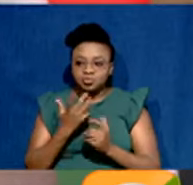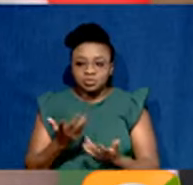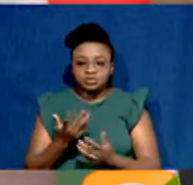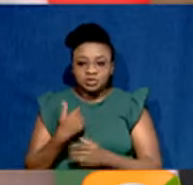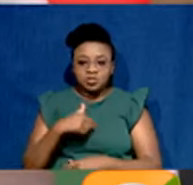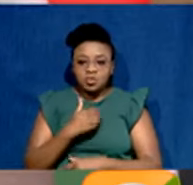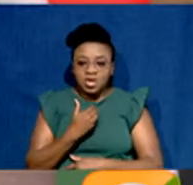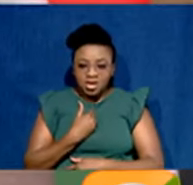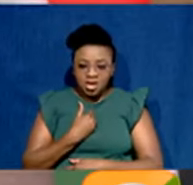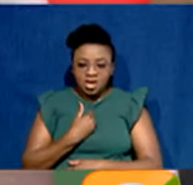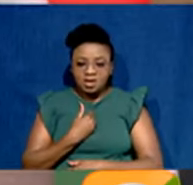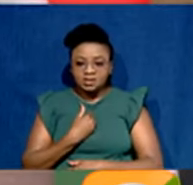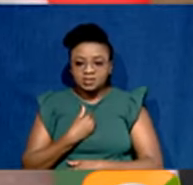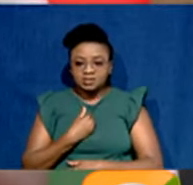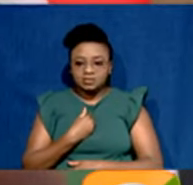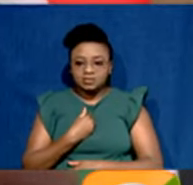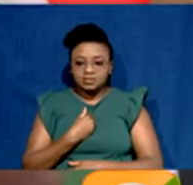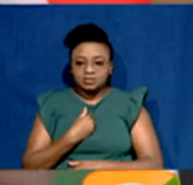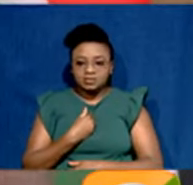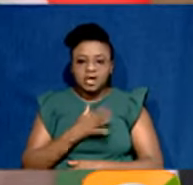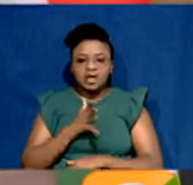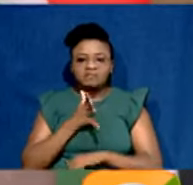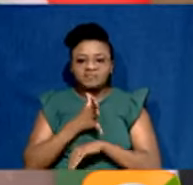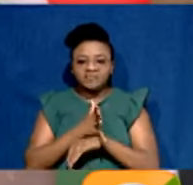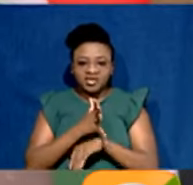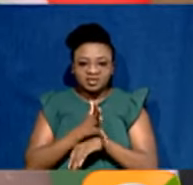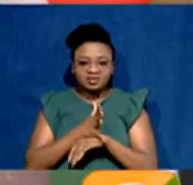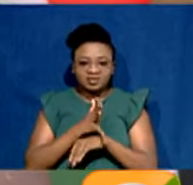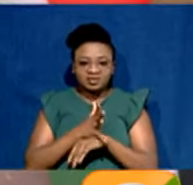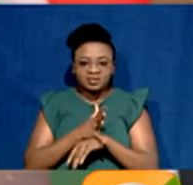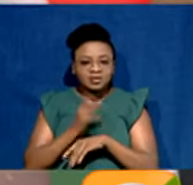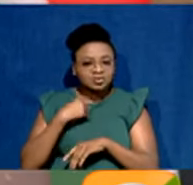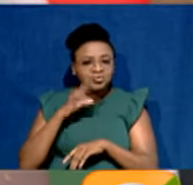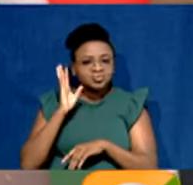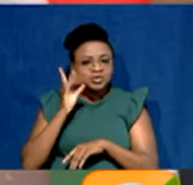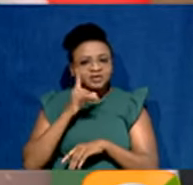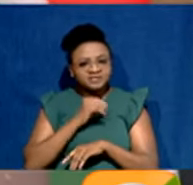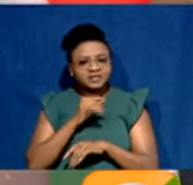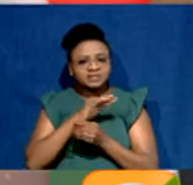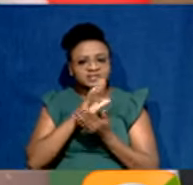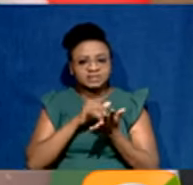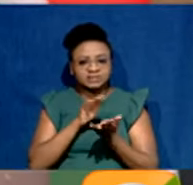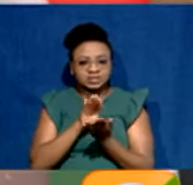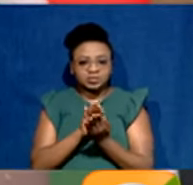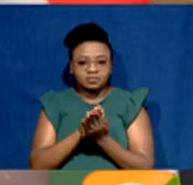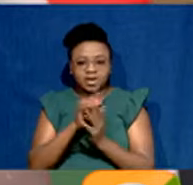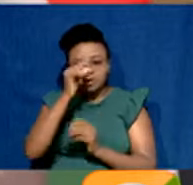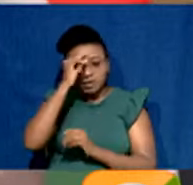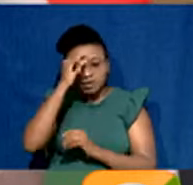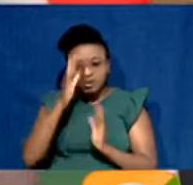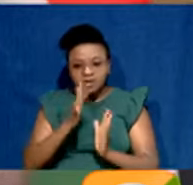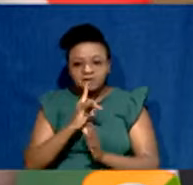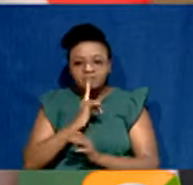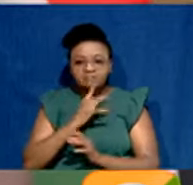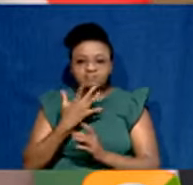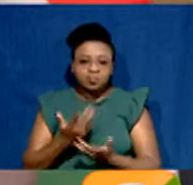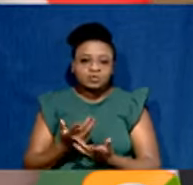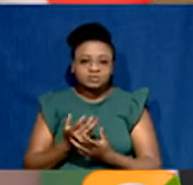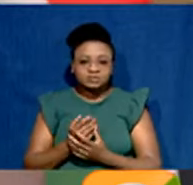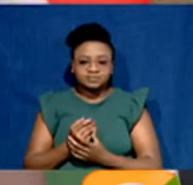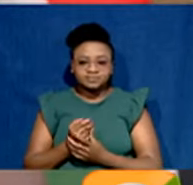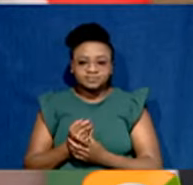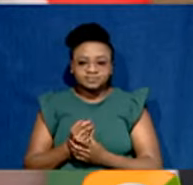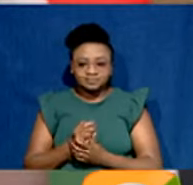artificial exchange rate. You had the central bank governor, Mr. Thuge, say that